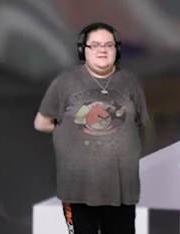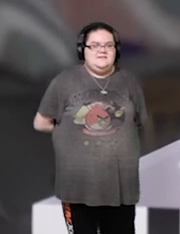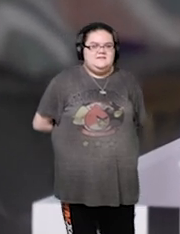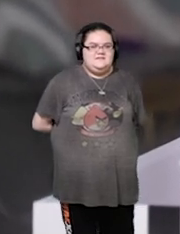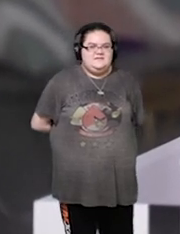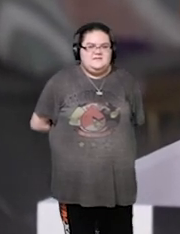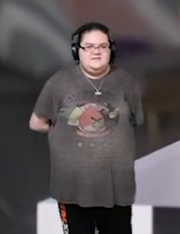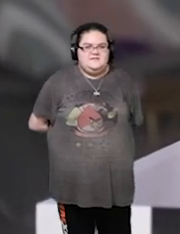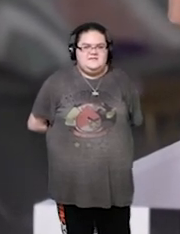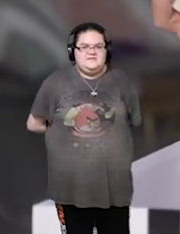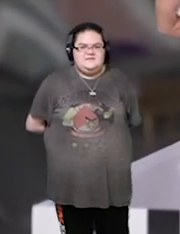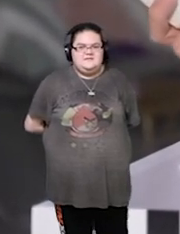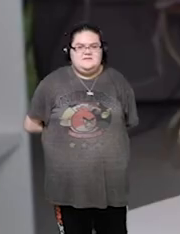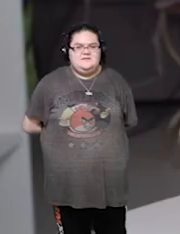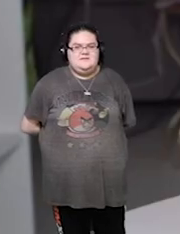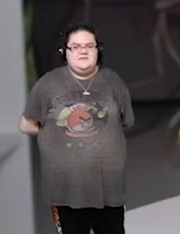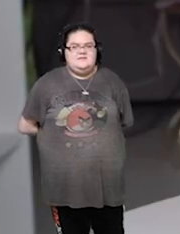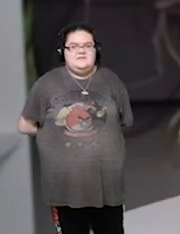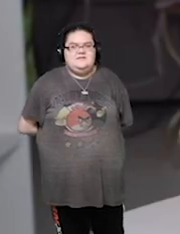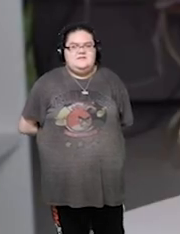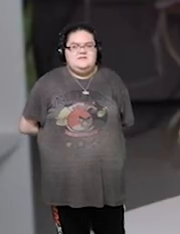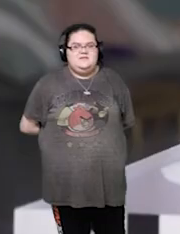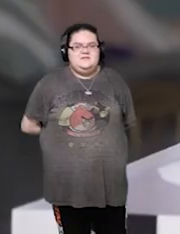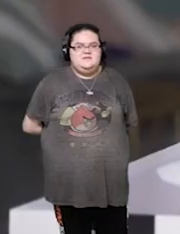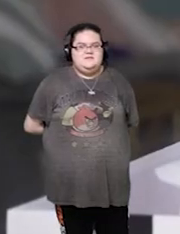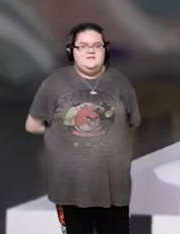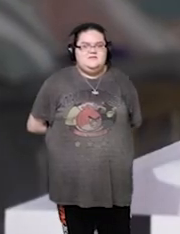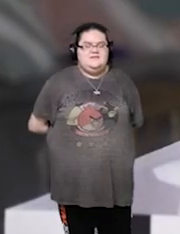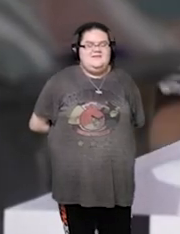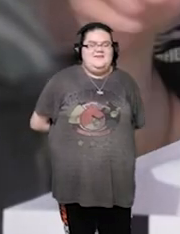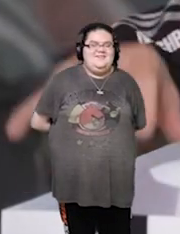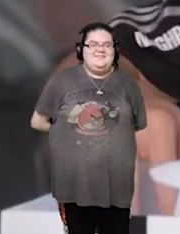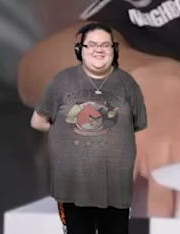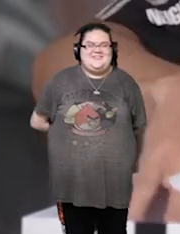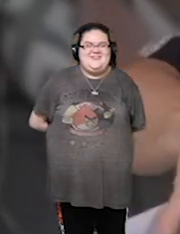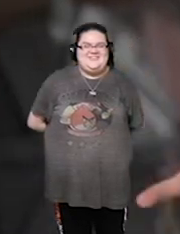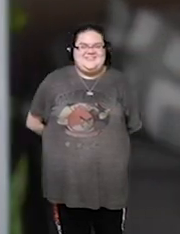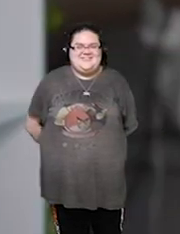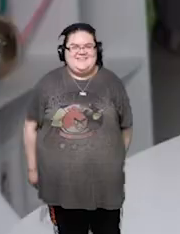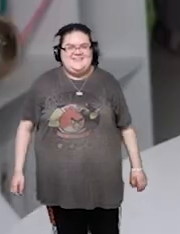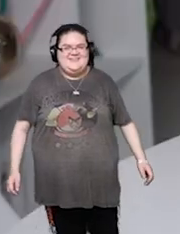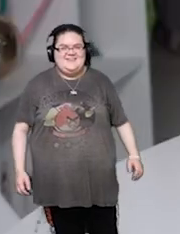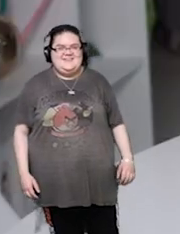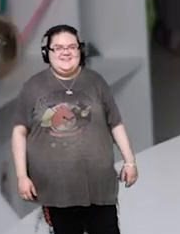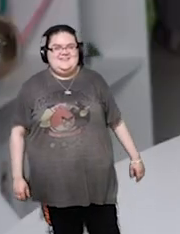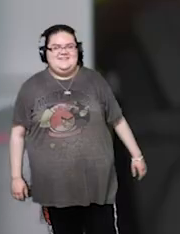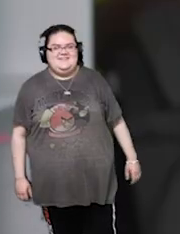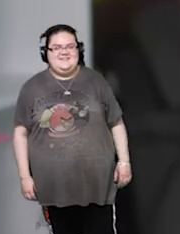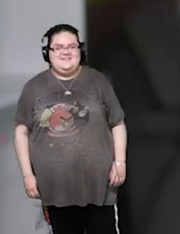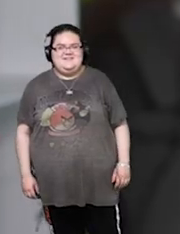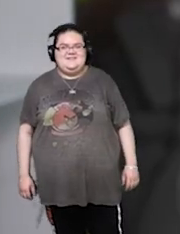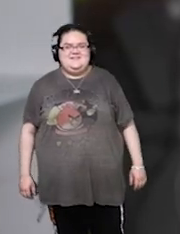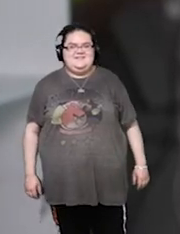a box switcheroo? Nah. These wouldn't fit in this box. Oh. Oh, Josh.